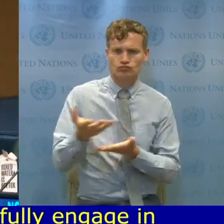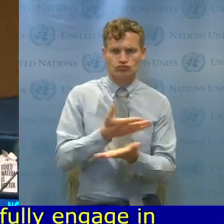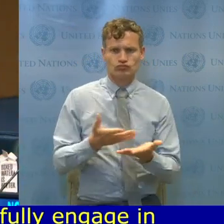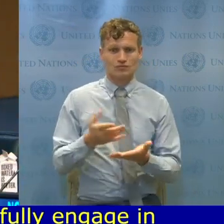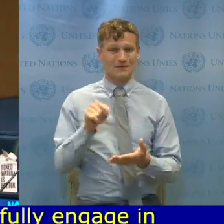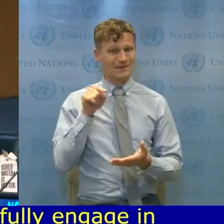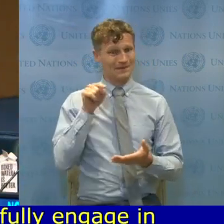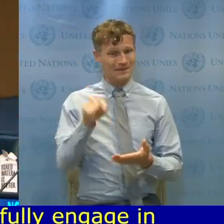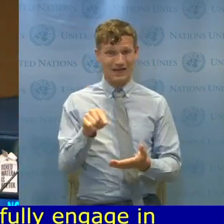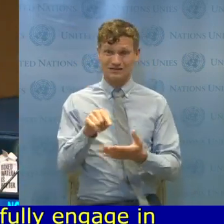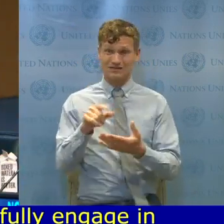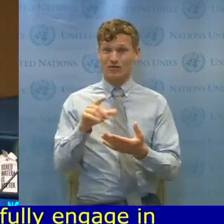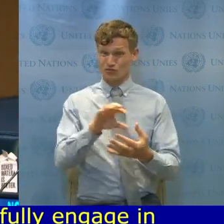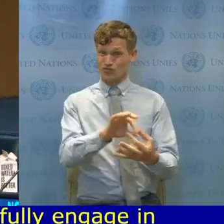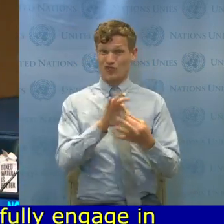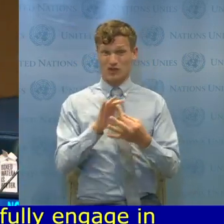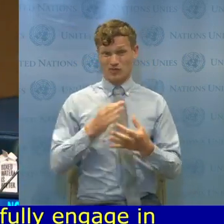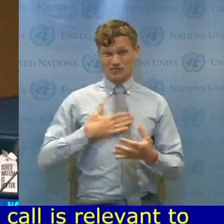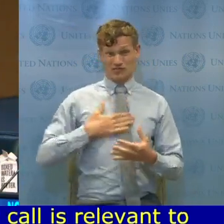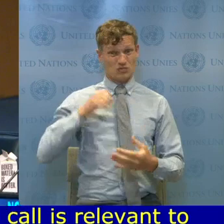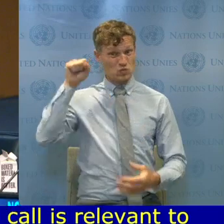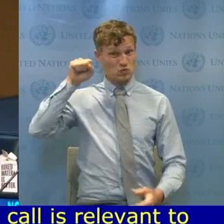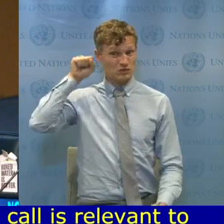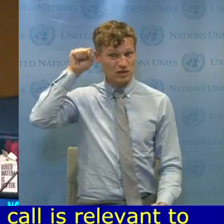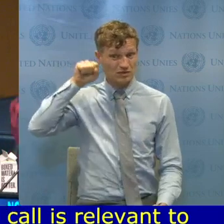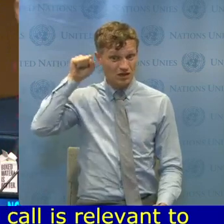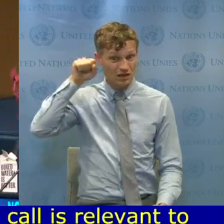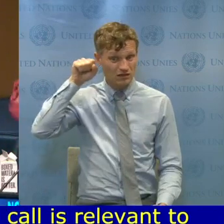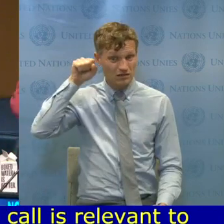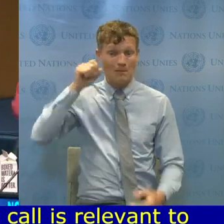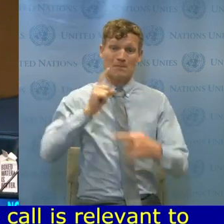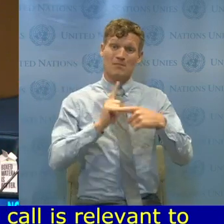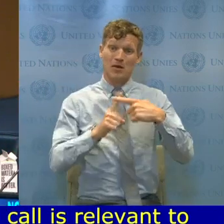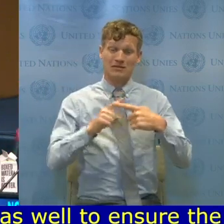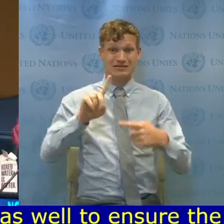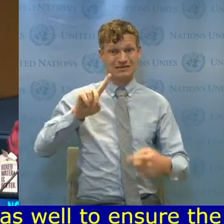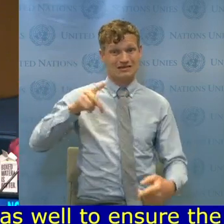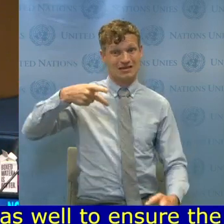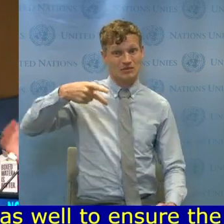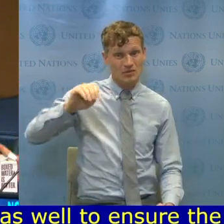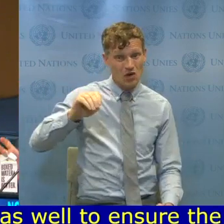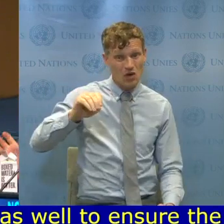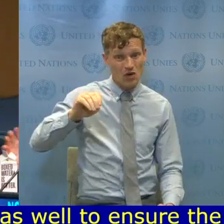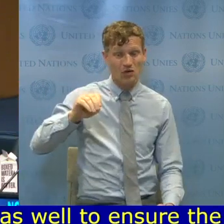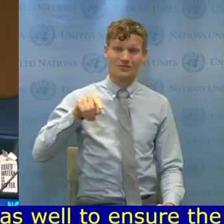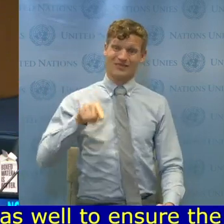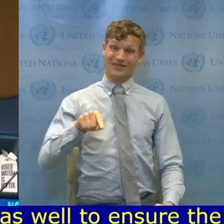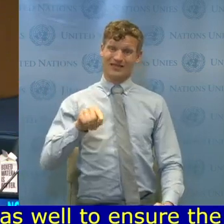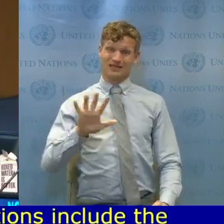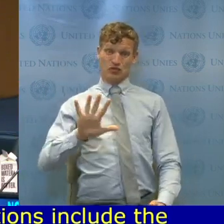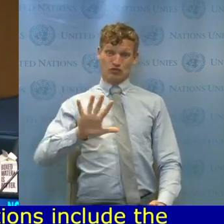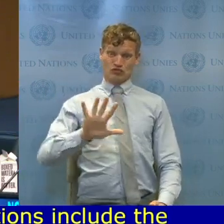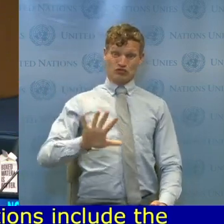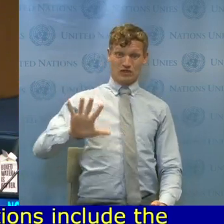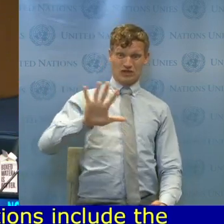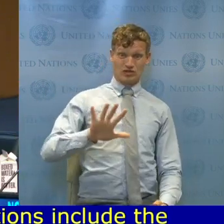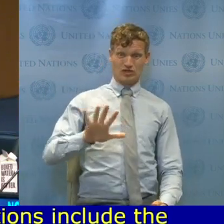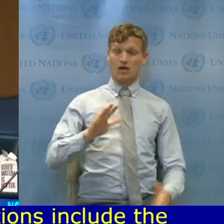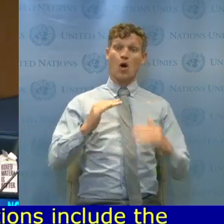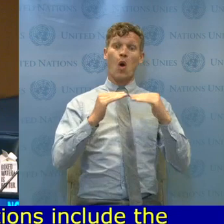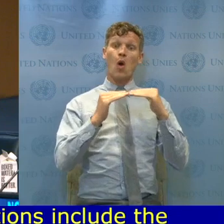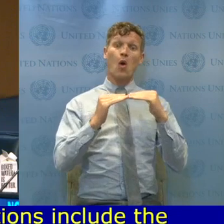implementations include the voices and interests of the persons with disabilities. For your information, this is a region of over 70 million